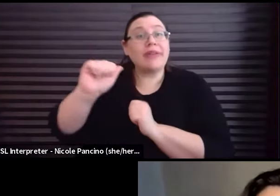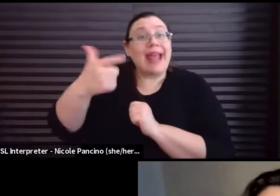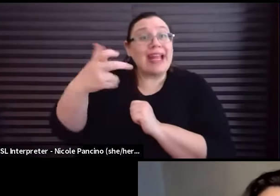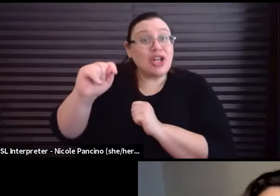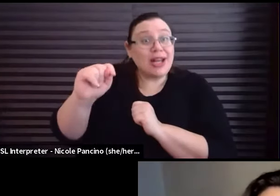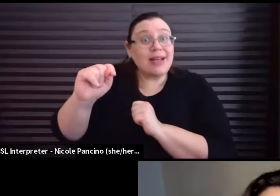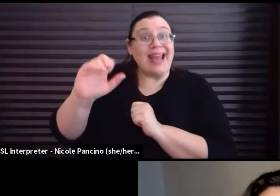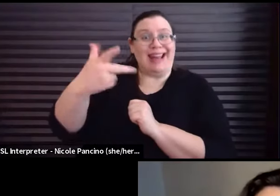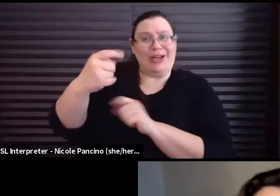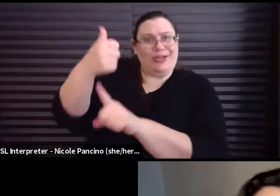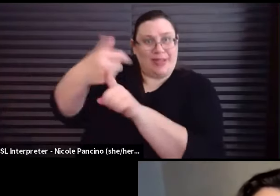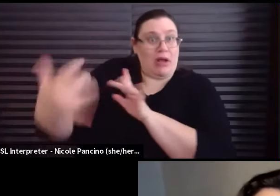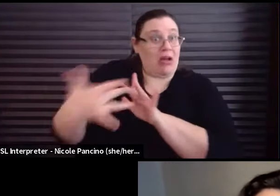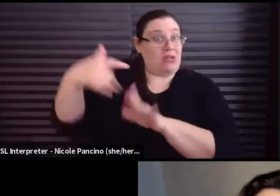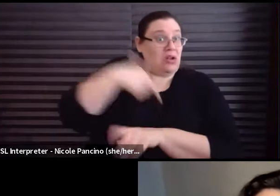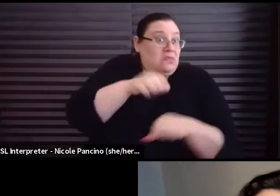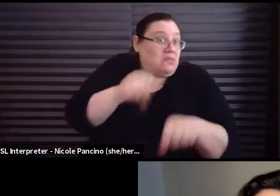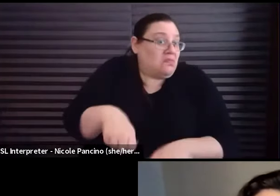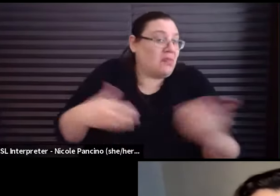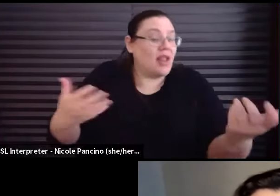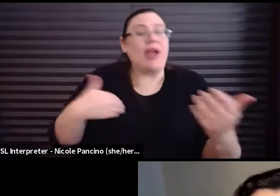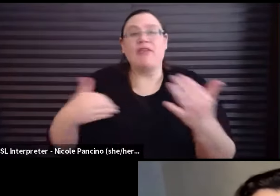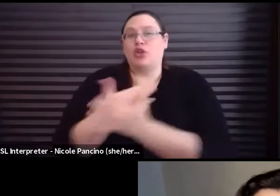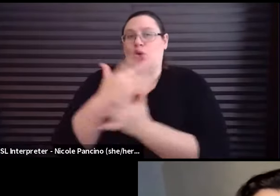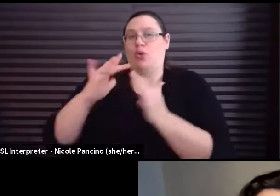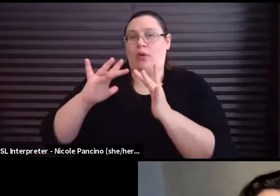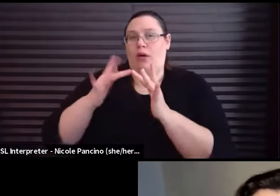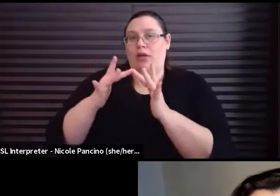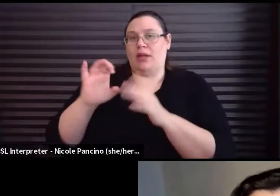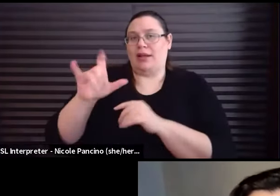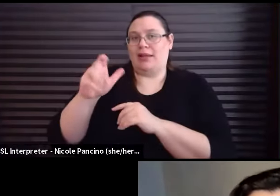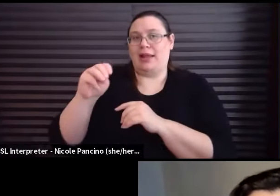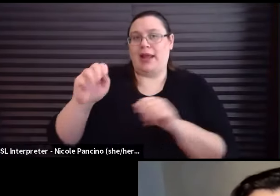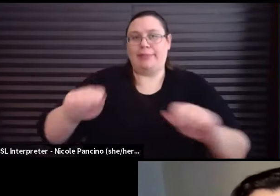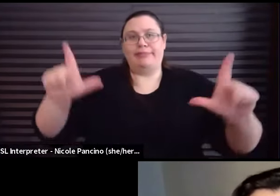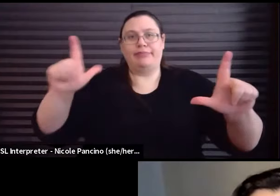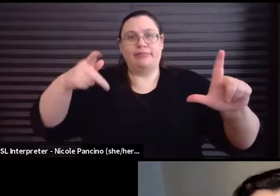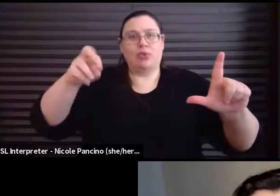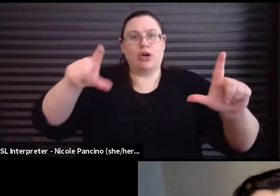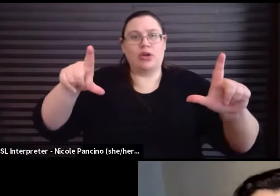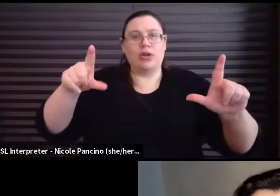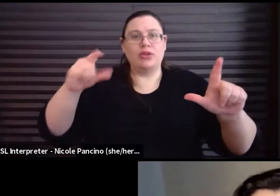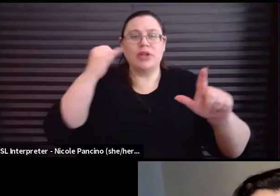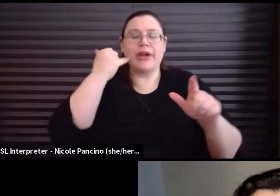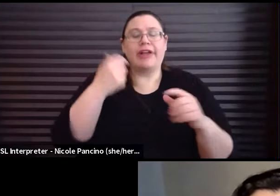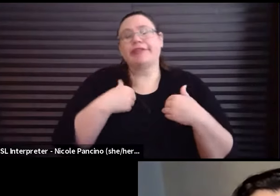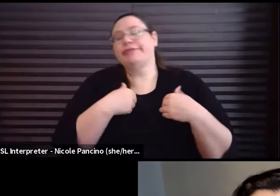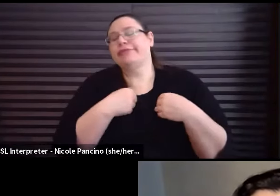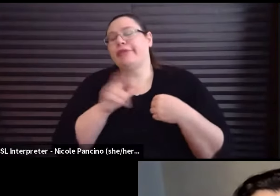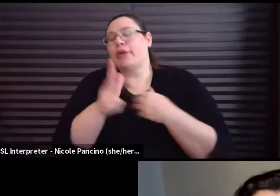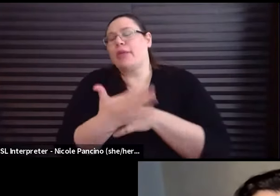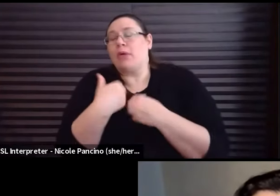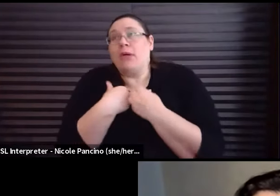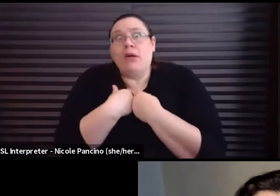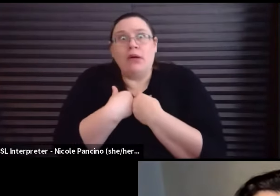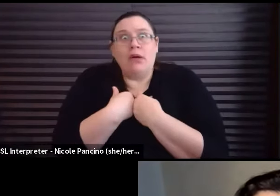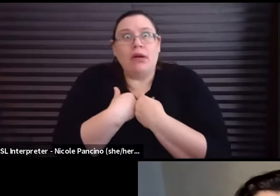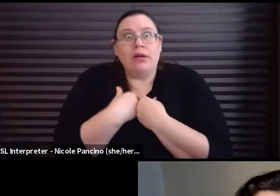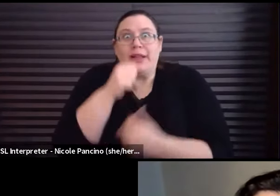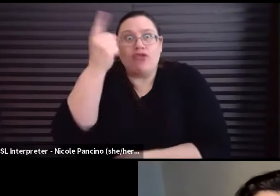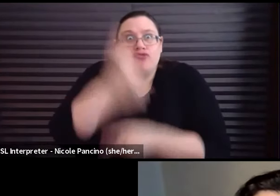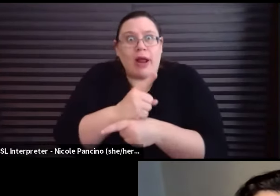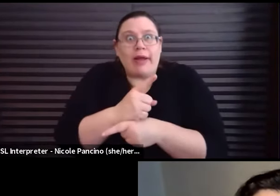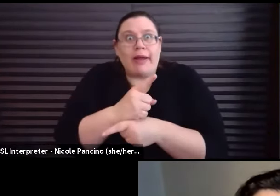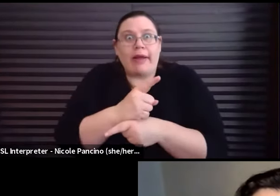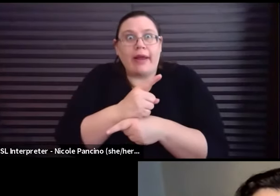out to us. And like I said, we have a new online claim portal. So if something wakes you up at 3 o'clock in the morning and you realize this just isn't right,